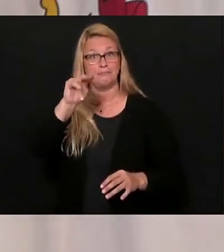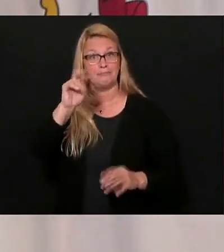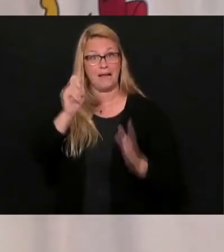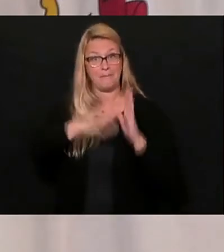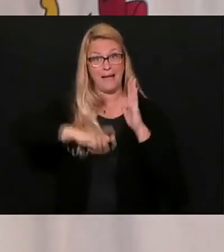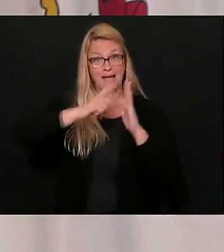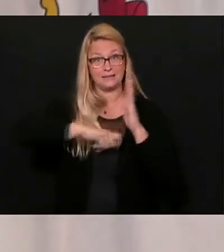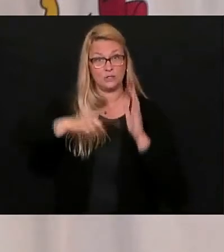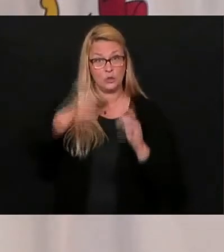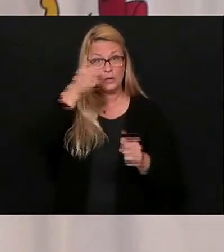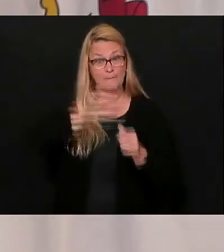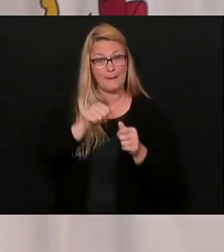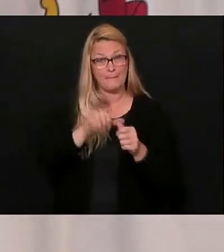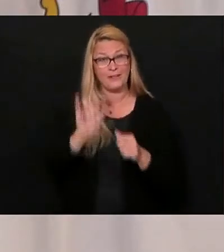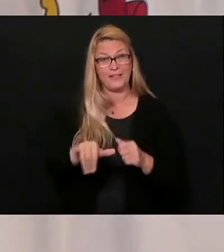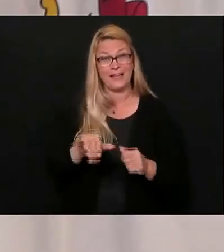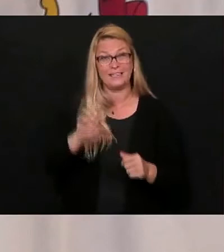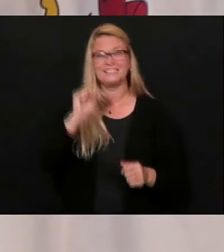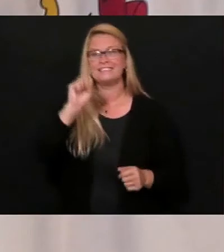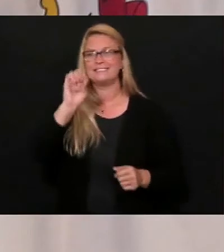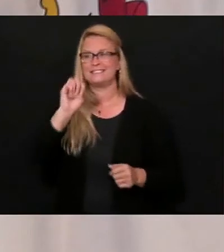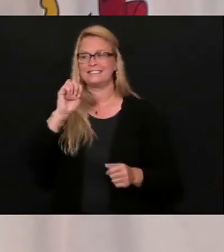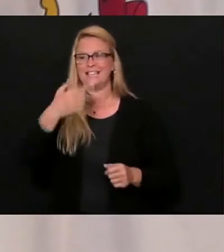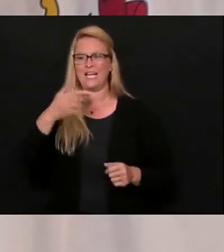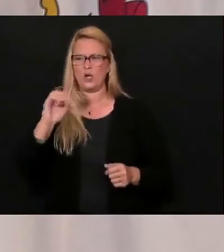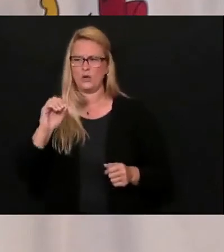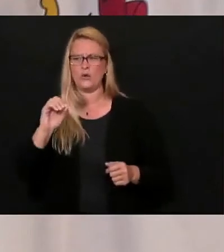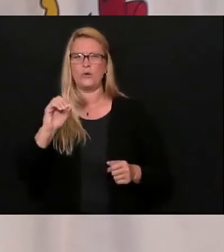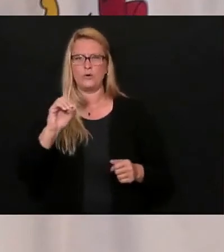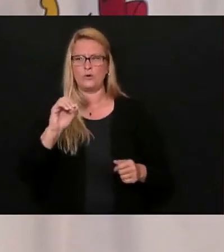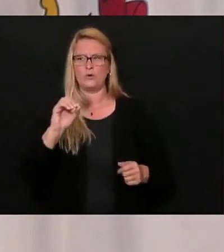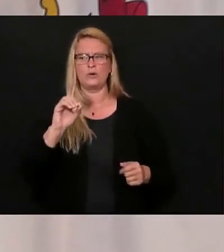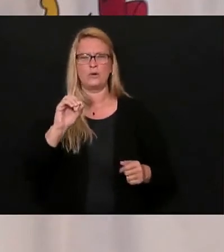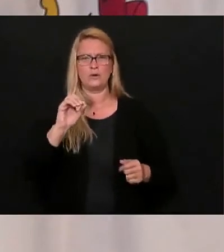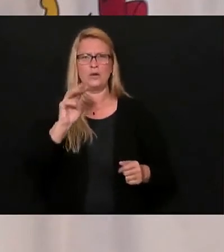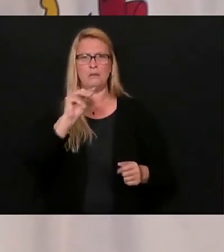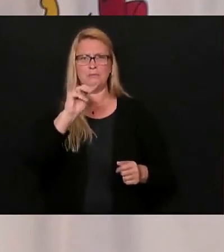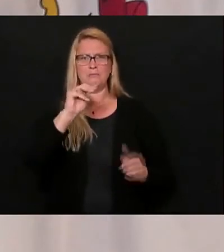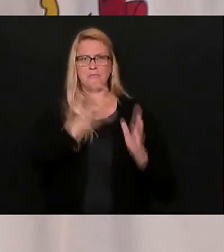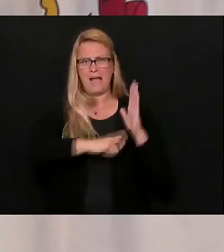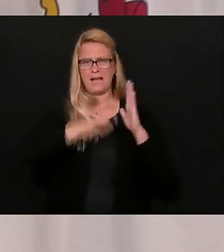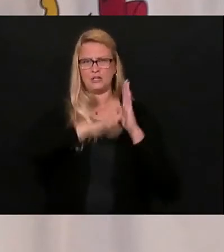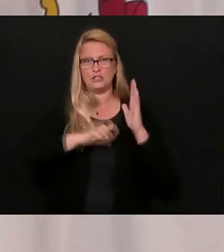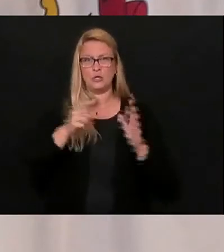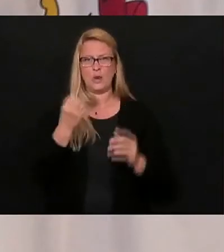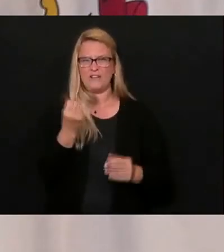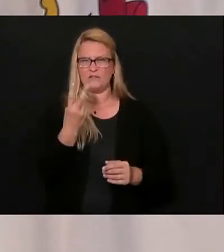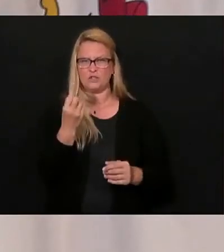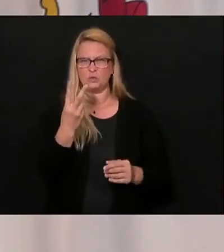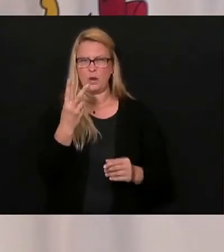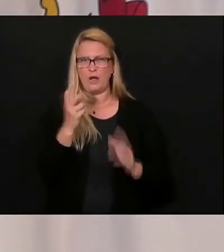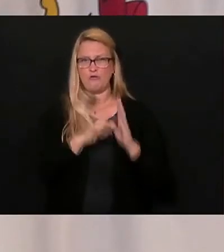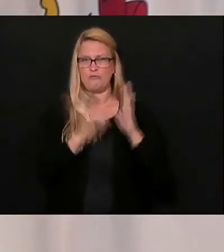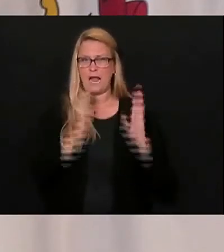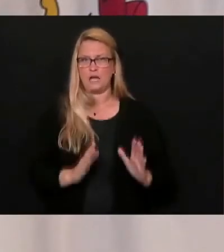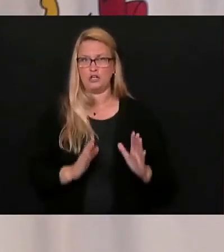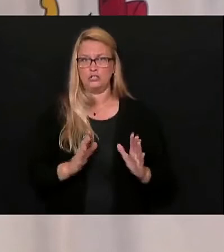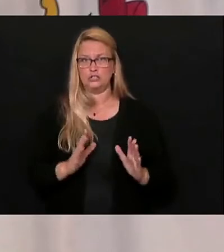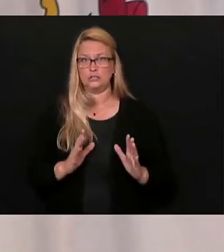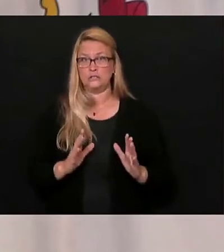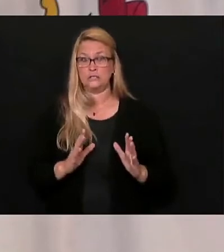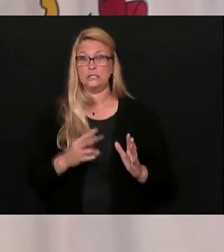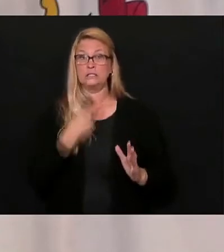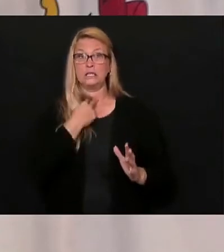are out there that remember the Sago situation, we had 12 miners trapped. One of